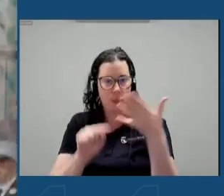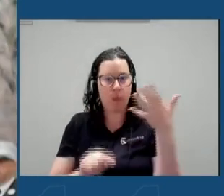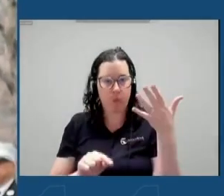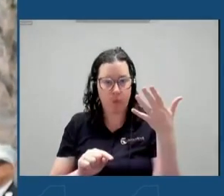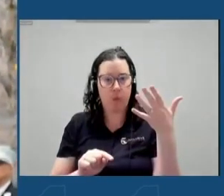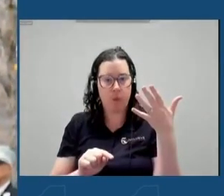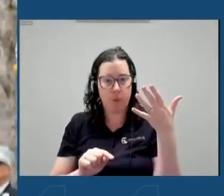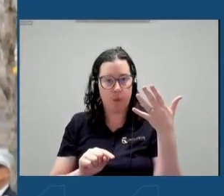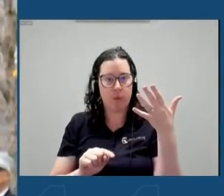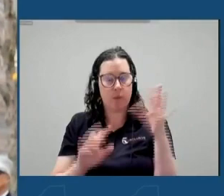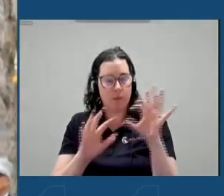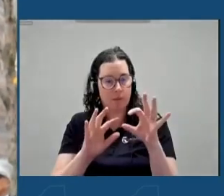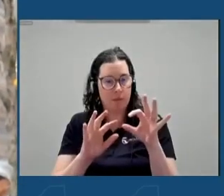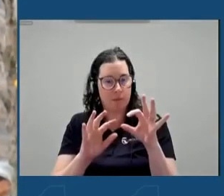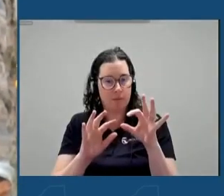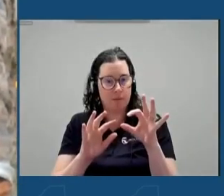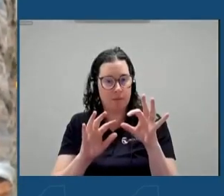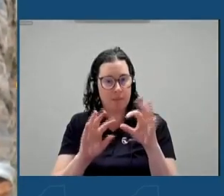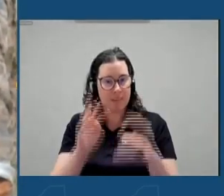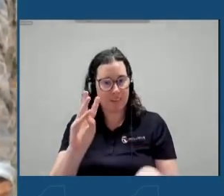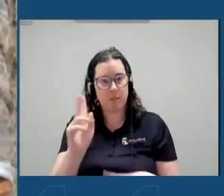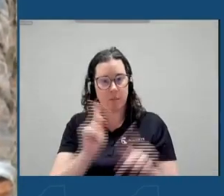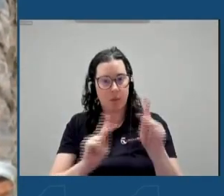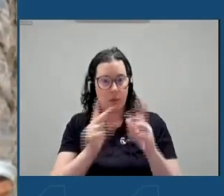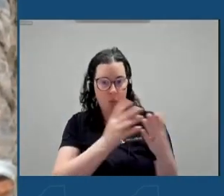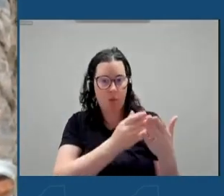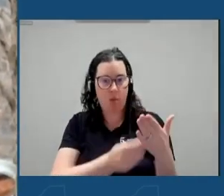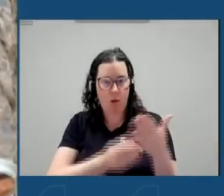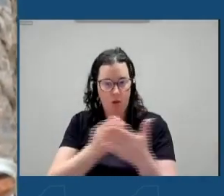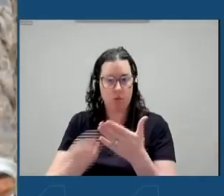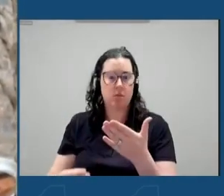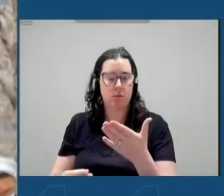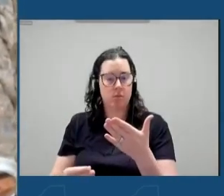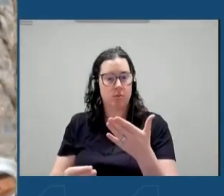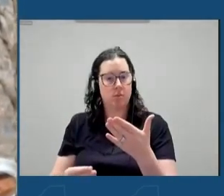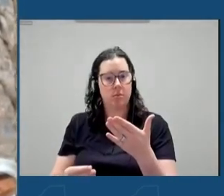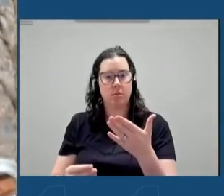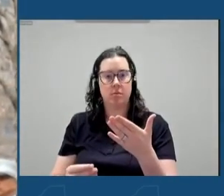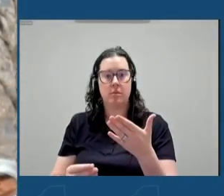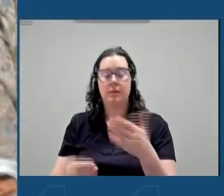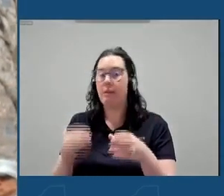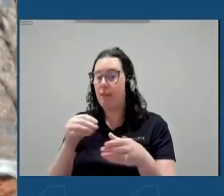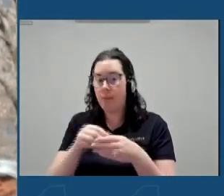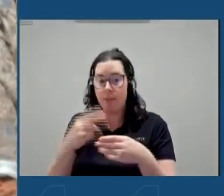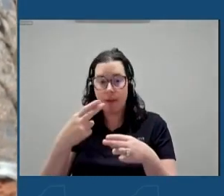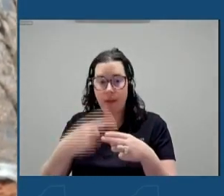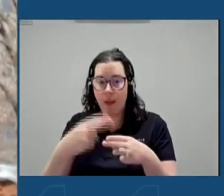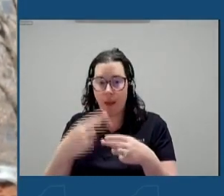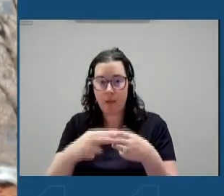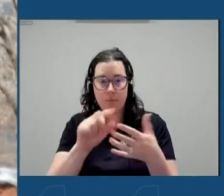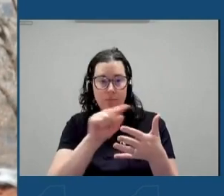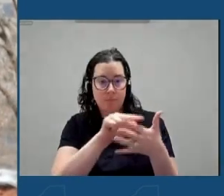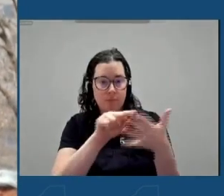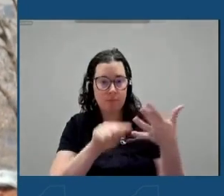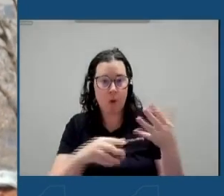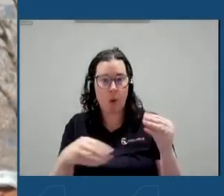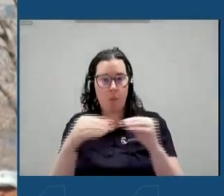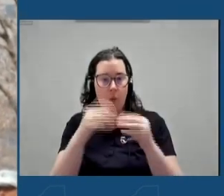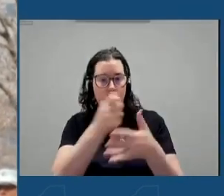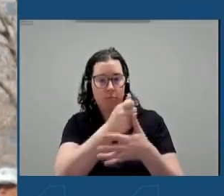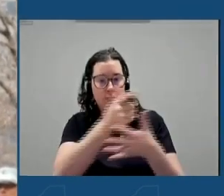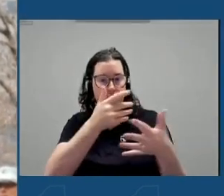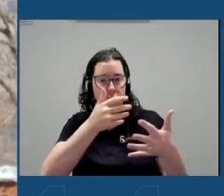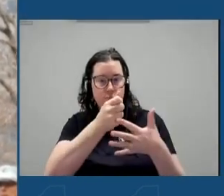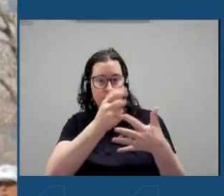of the family members we lost. Hidden inside those names are small vignettes,